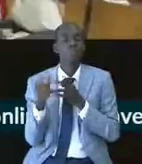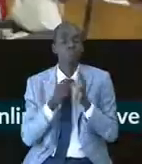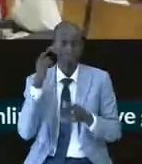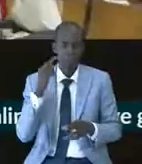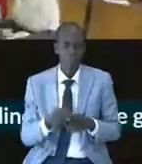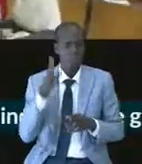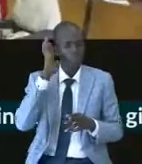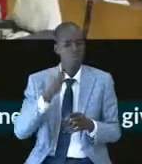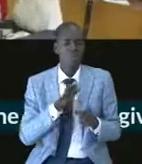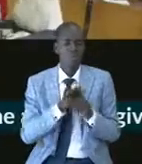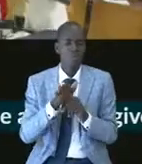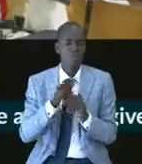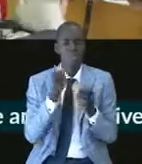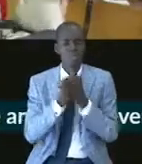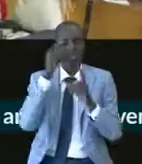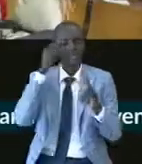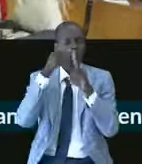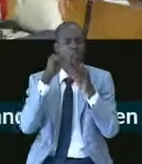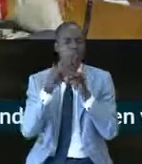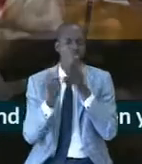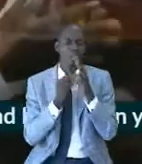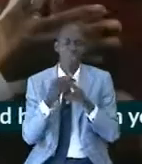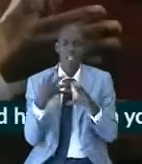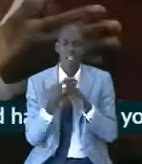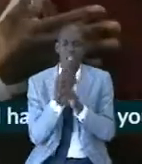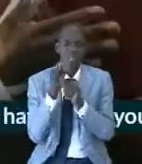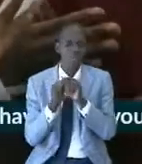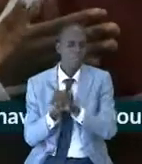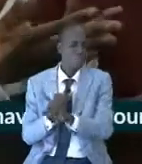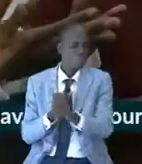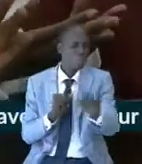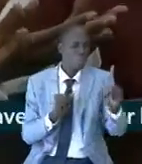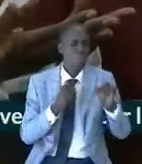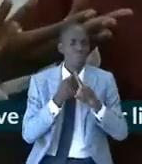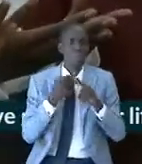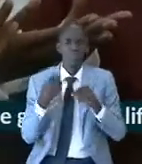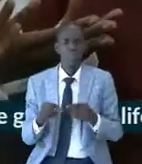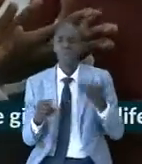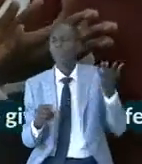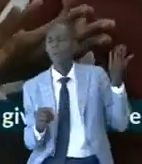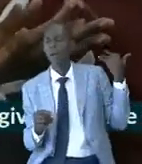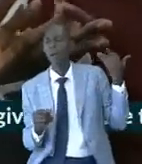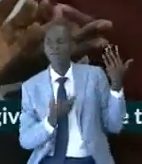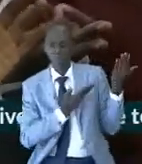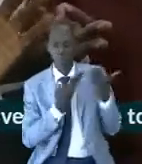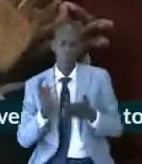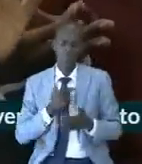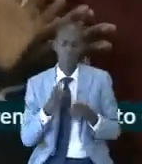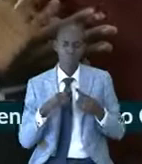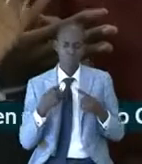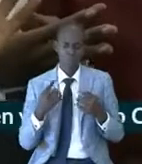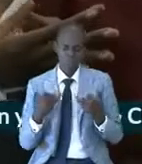that goal. Take everyone from the past, bring us to the